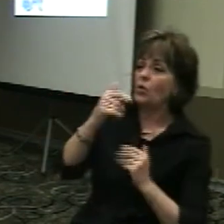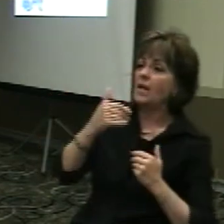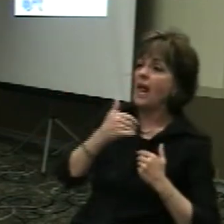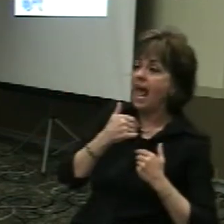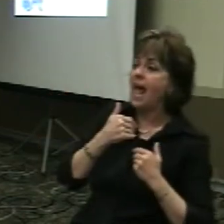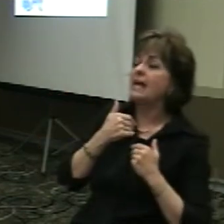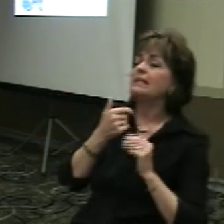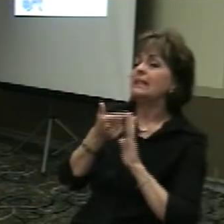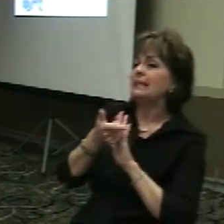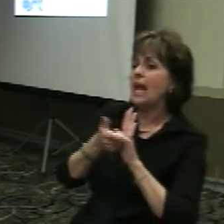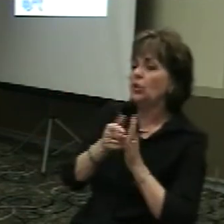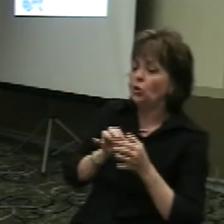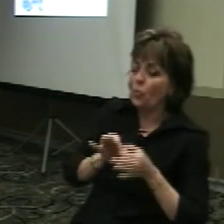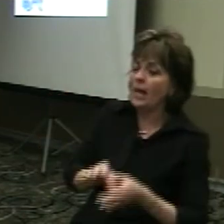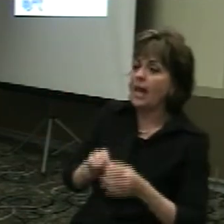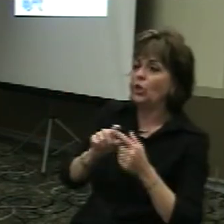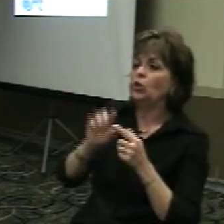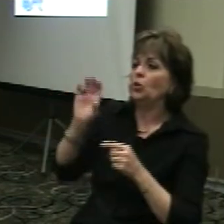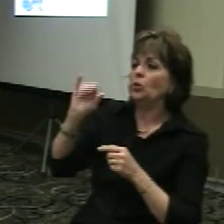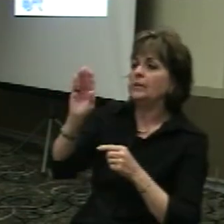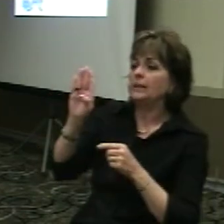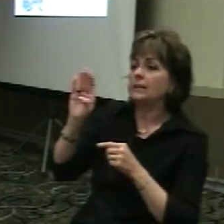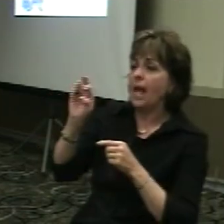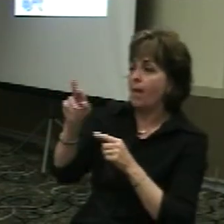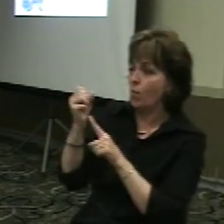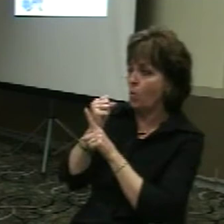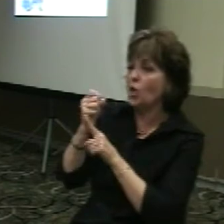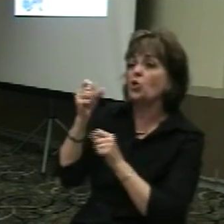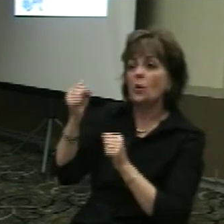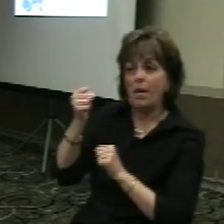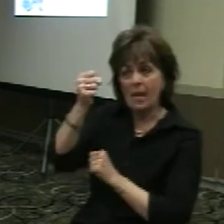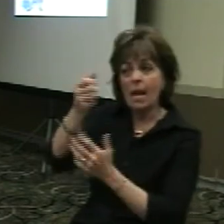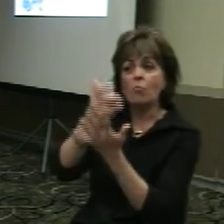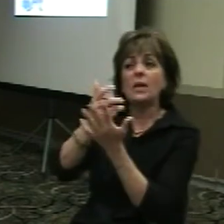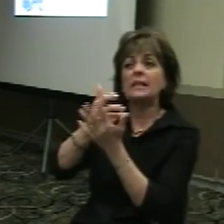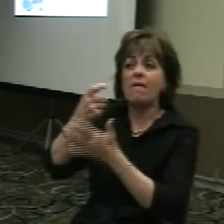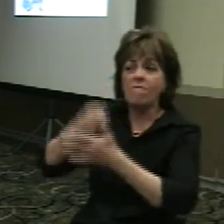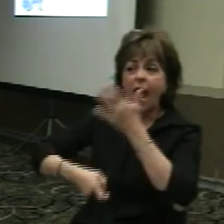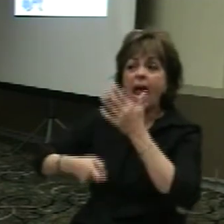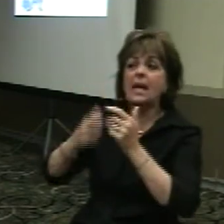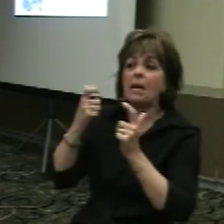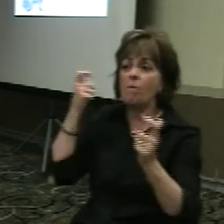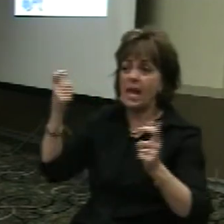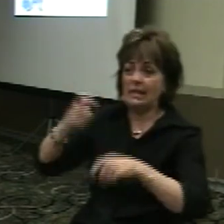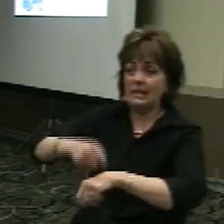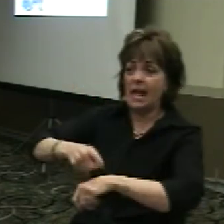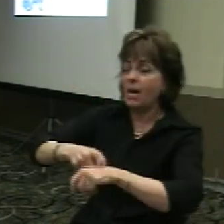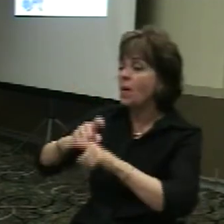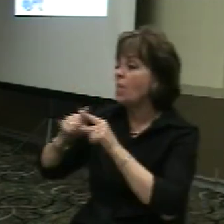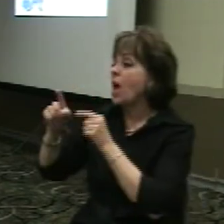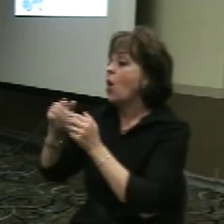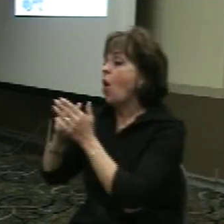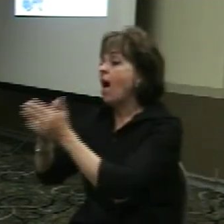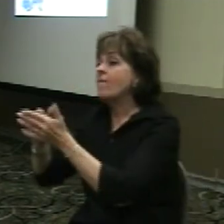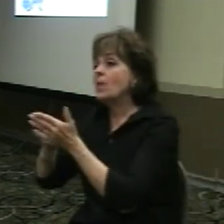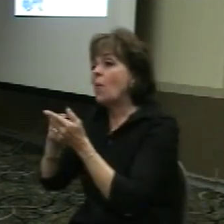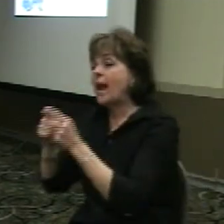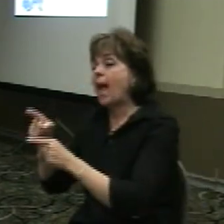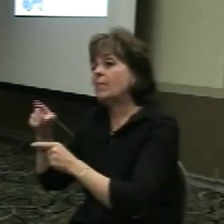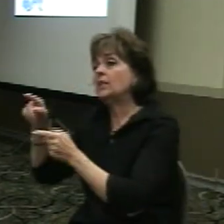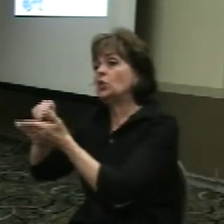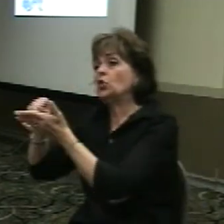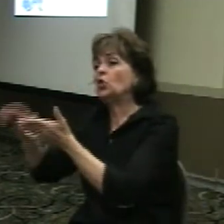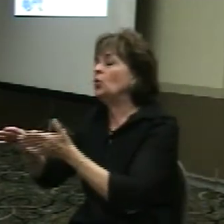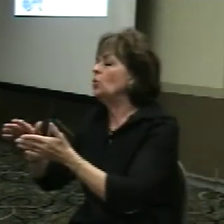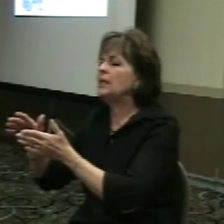around cyberbullying. What can happen is you can be imprisoned, you can be fined big time. What oftentimes happens is the student is